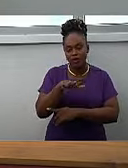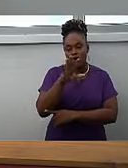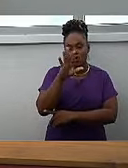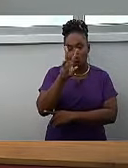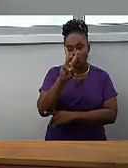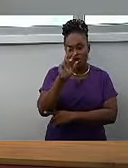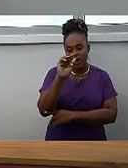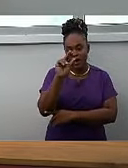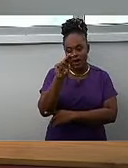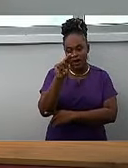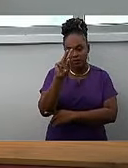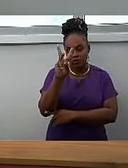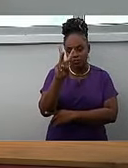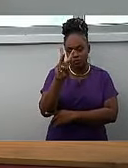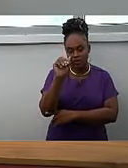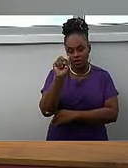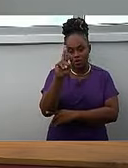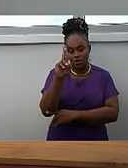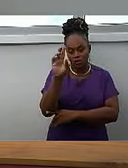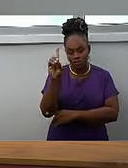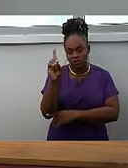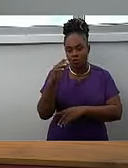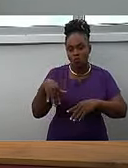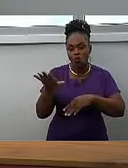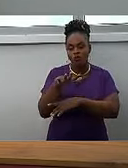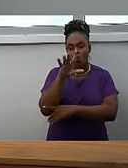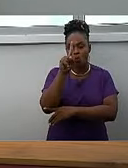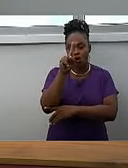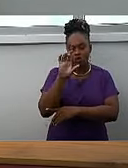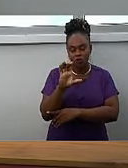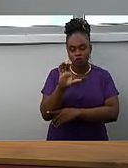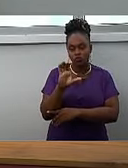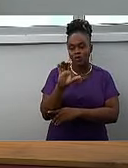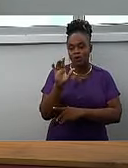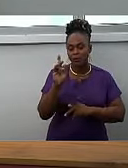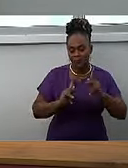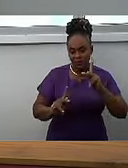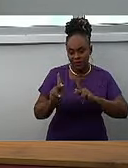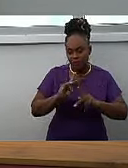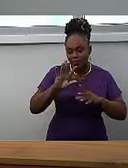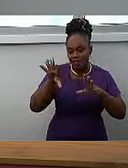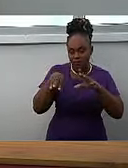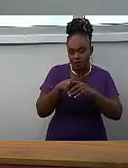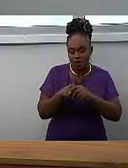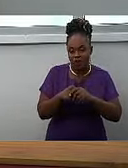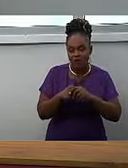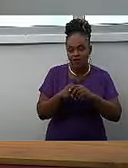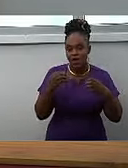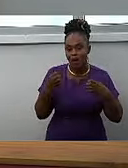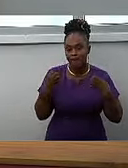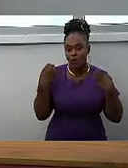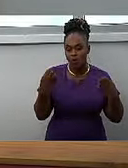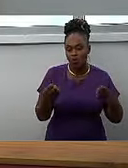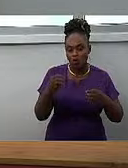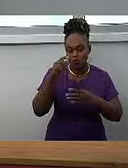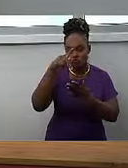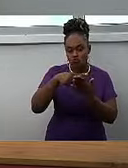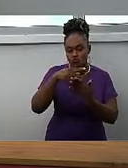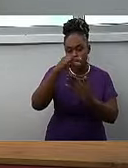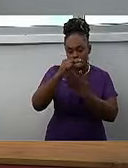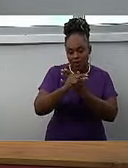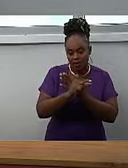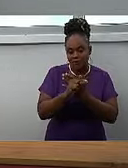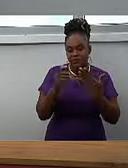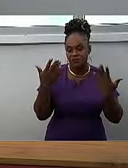over 100 participants as part of the Empower Program who completed